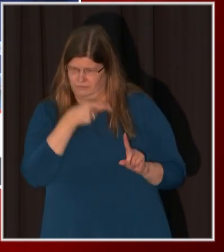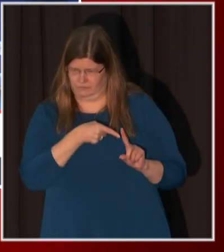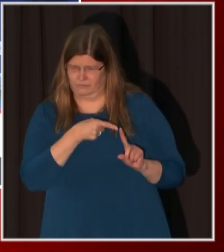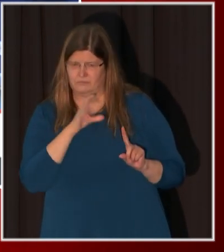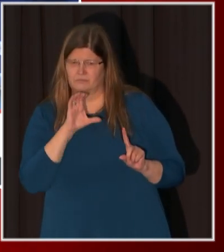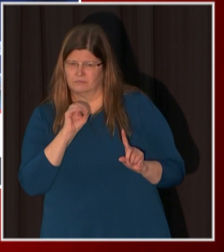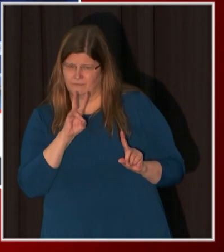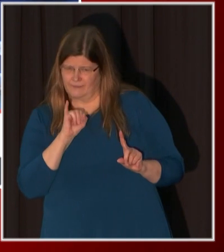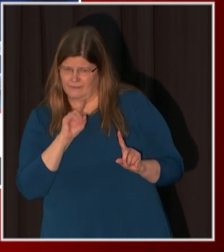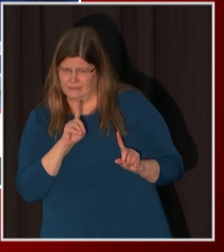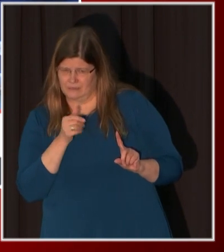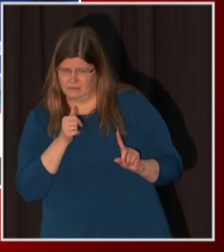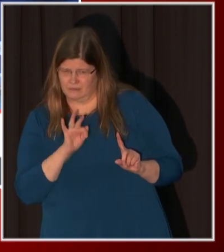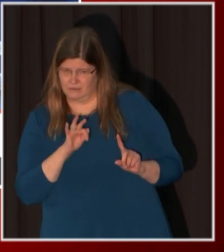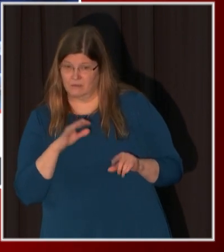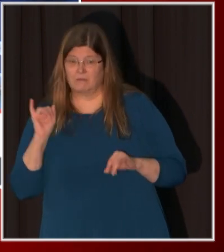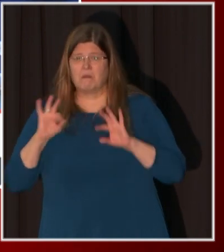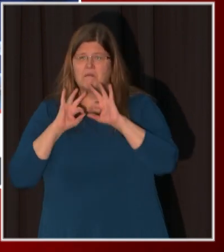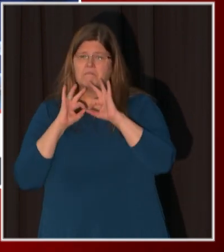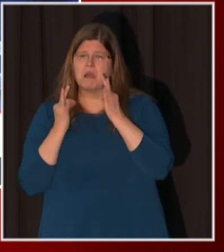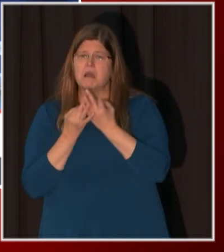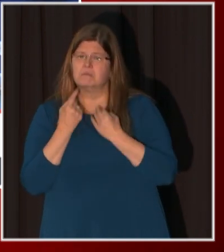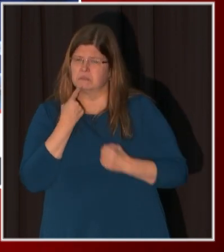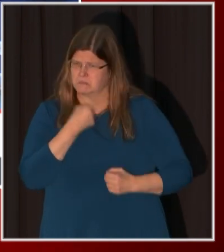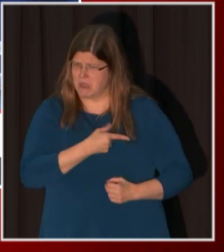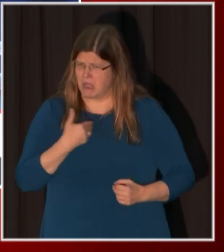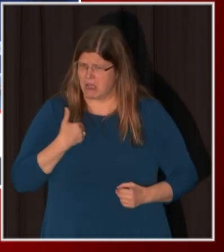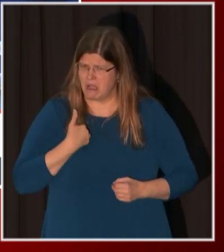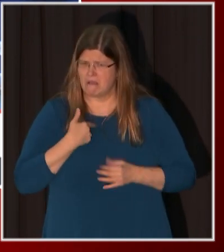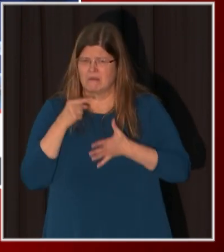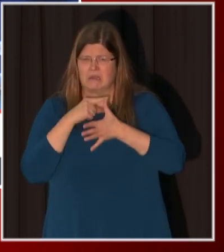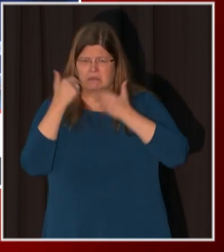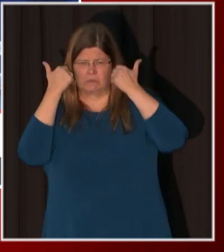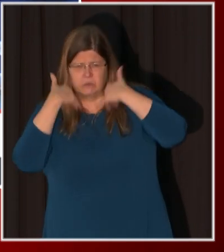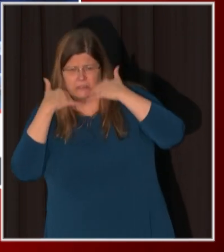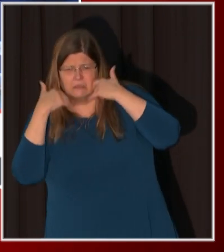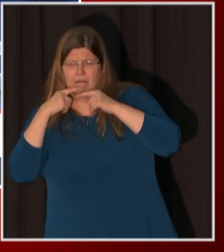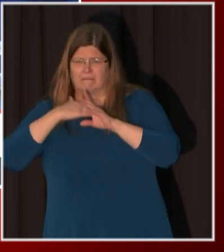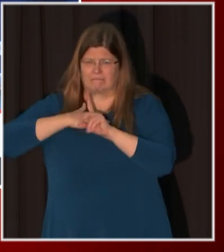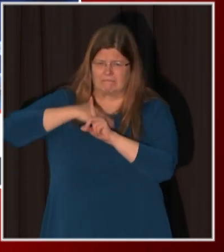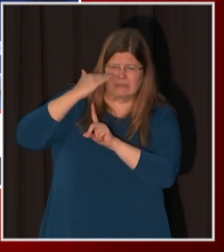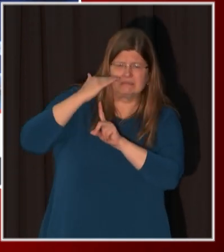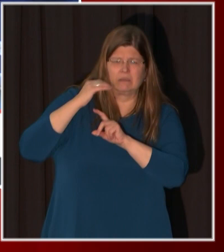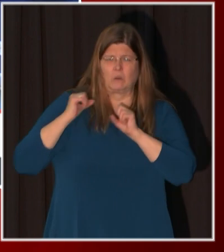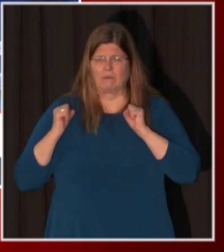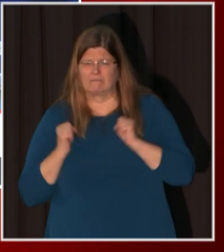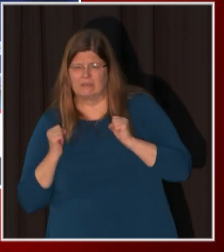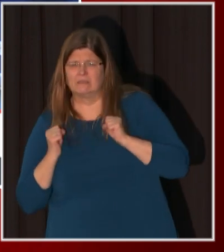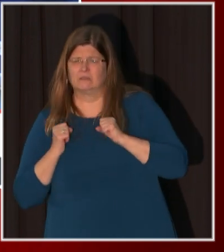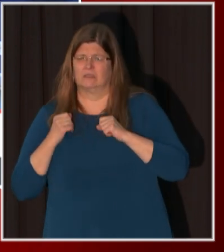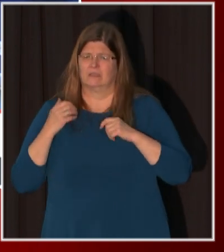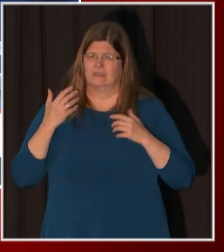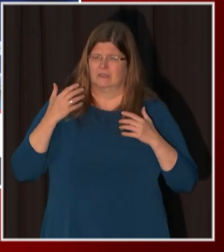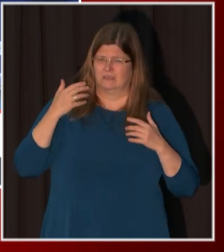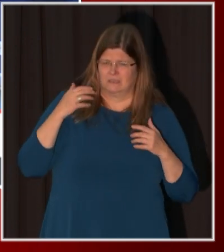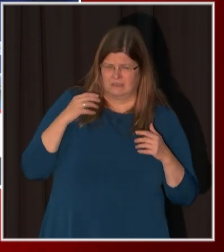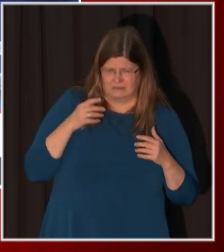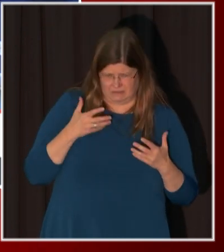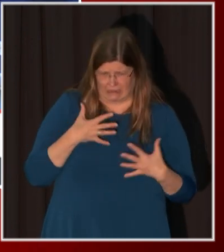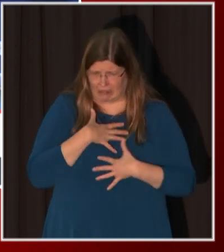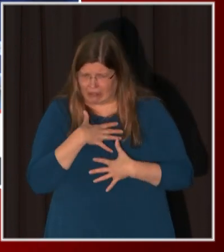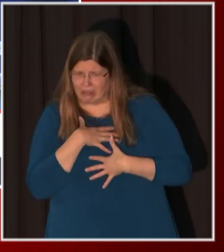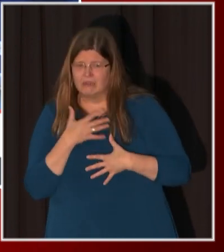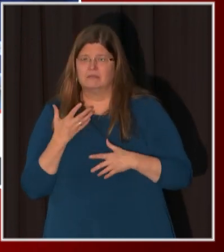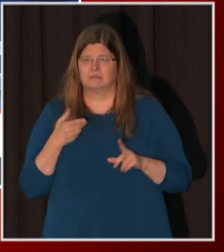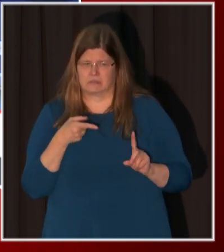family reports a history of clinical symptoms prior to the individual's demise, then the Office of the Chief Medical Examiner may